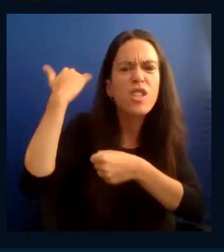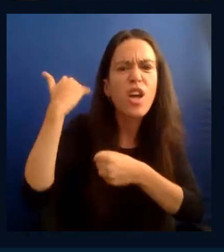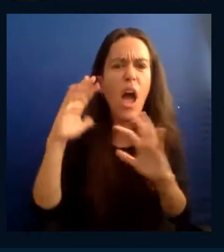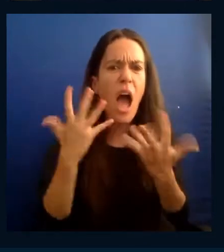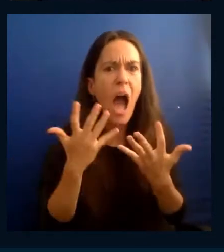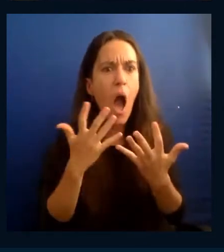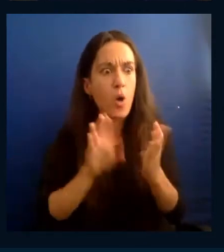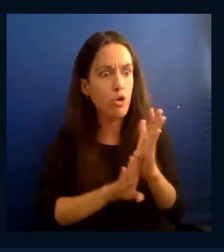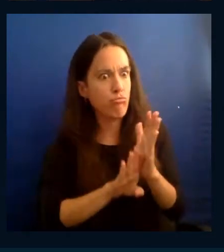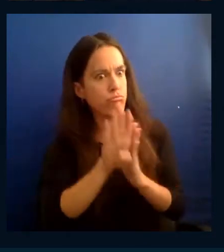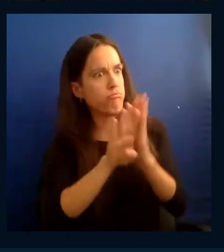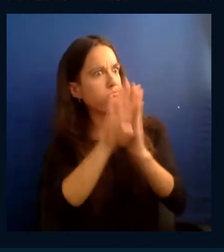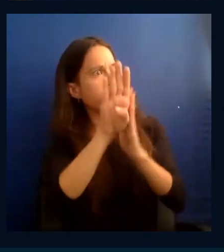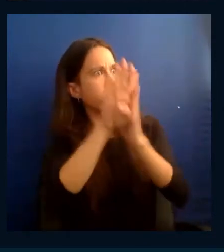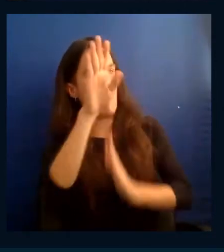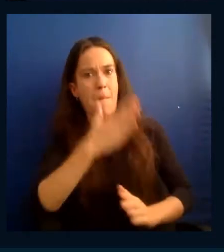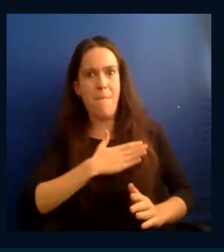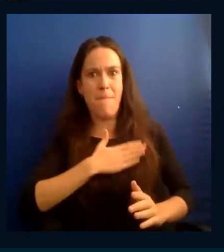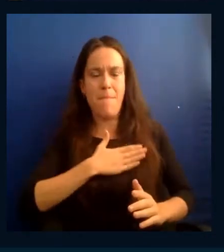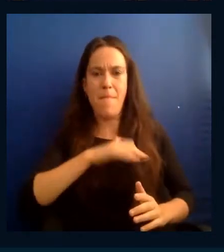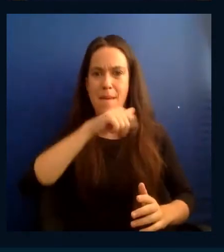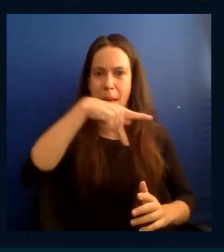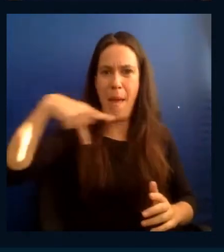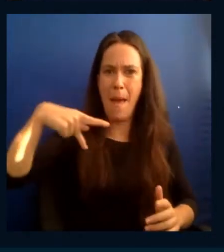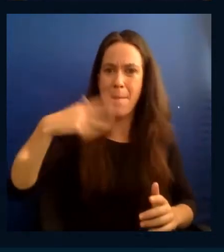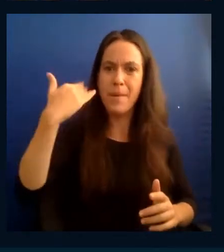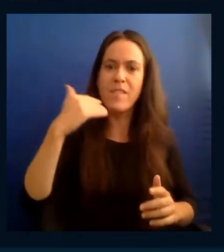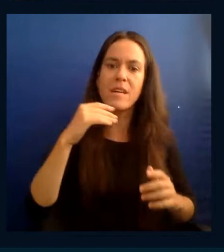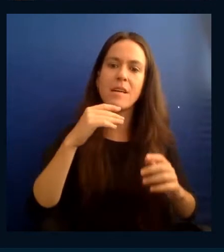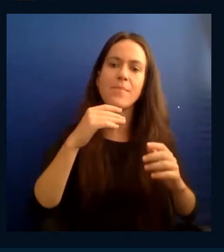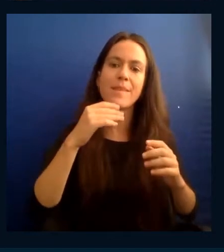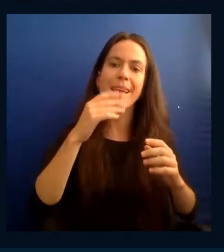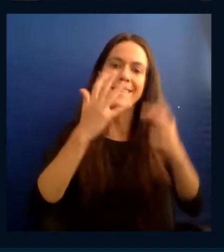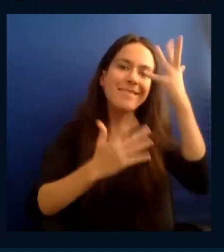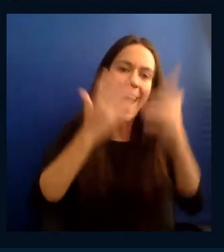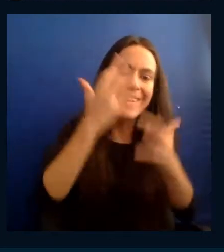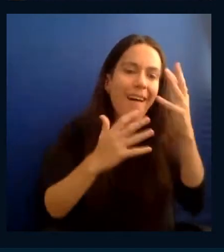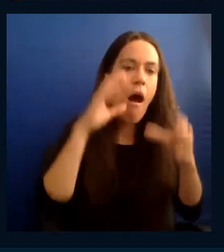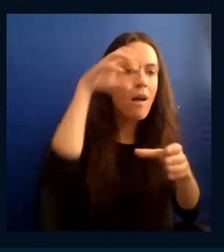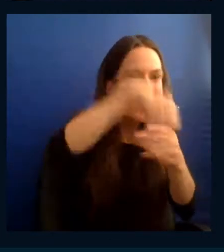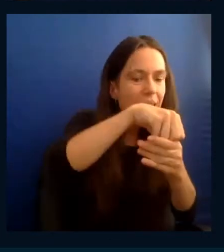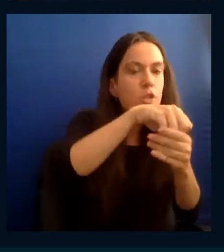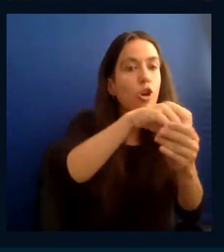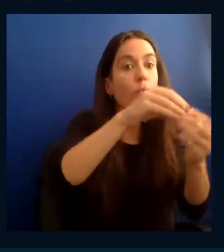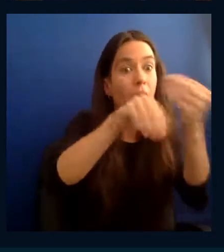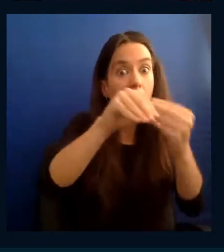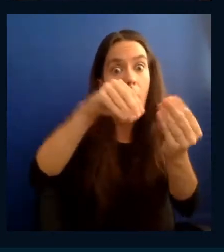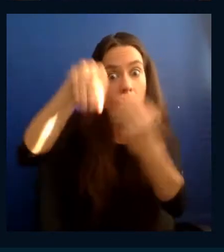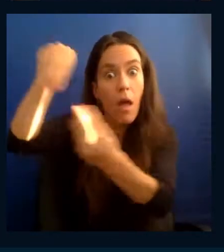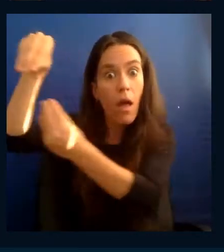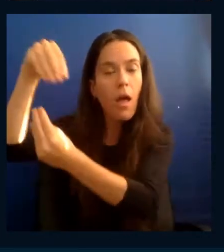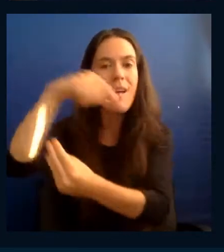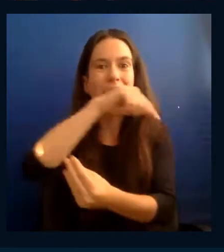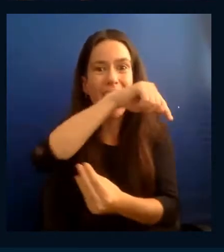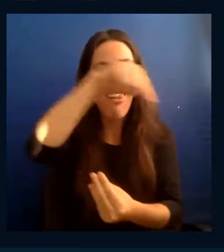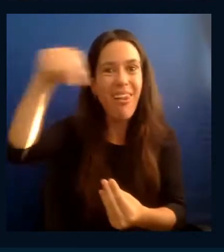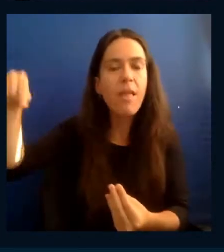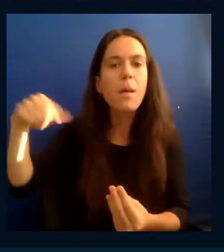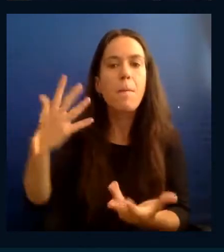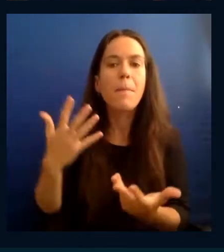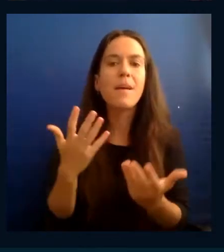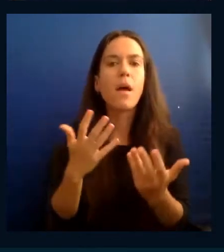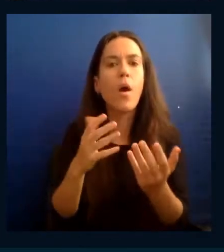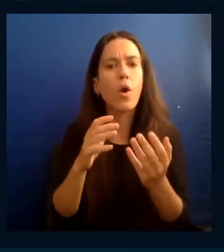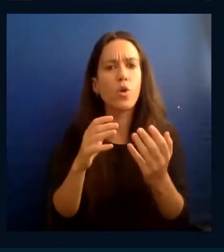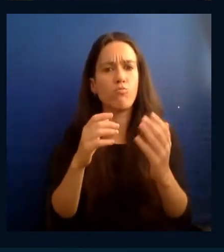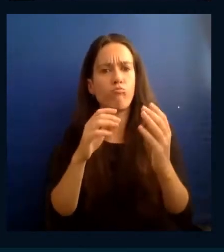your applications. Used to maybe go into the data center, go into the racks, go to the server and make those changes yourself. And you might be kind of muddling into maybe